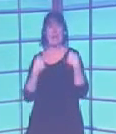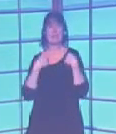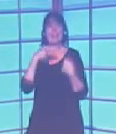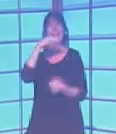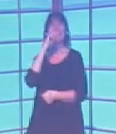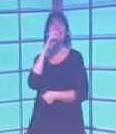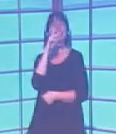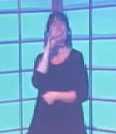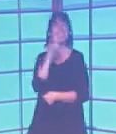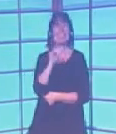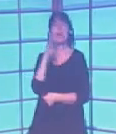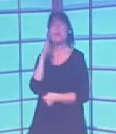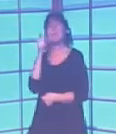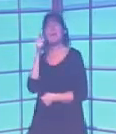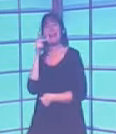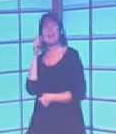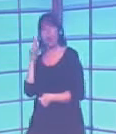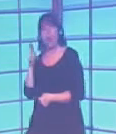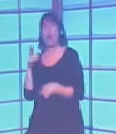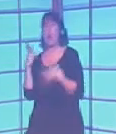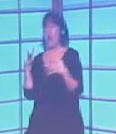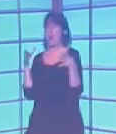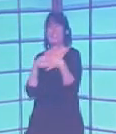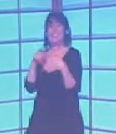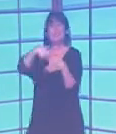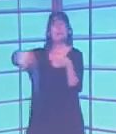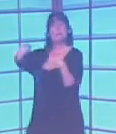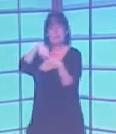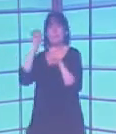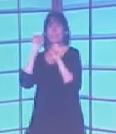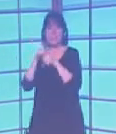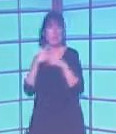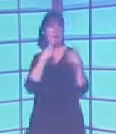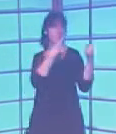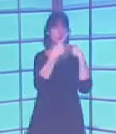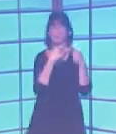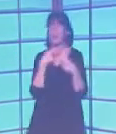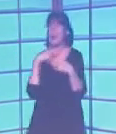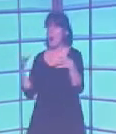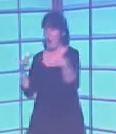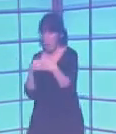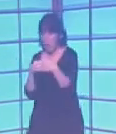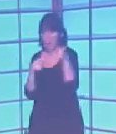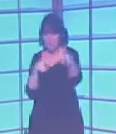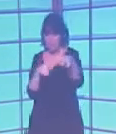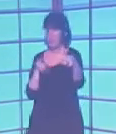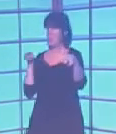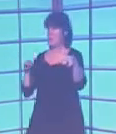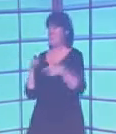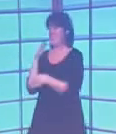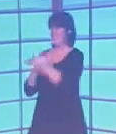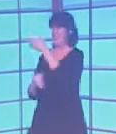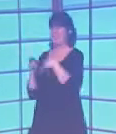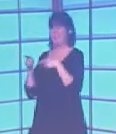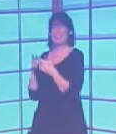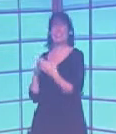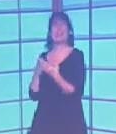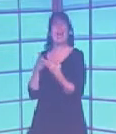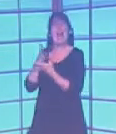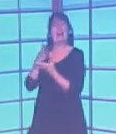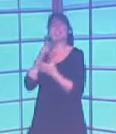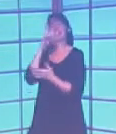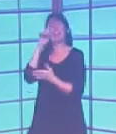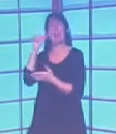Baker and Ruth Hopkins, our Access and Development team. They liaise with the club and venue, and in many cases, the Disability Access Officer,